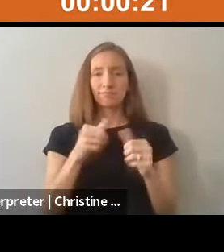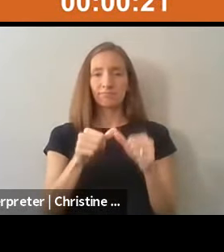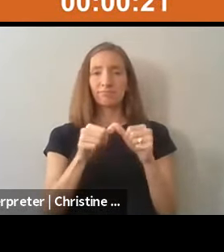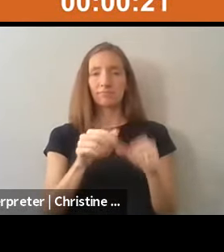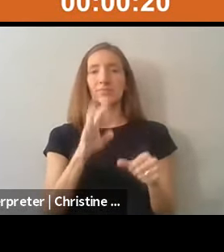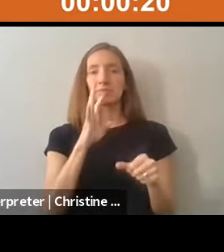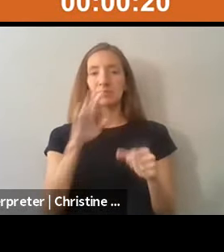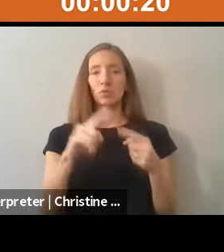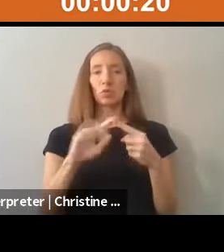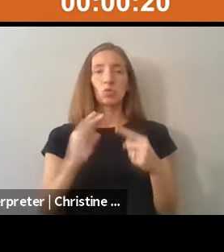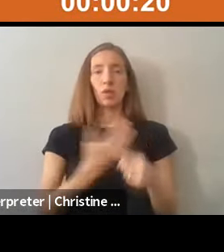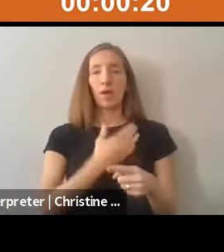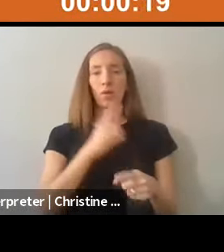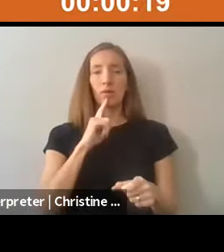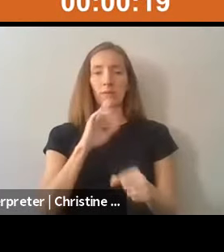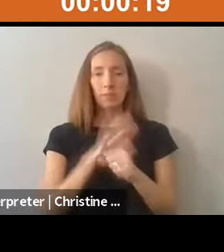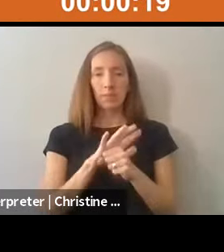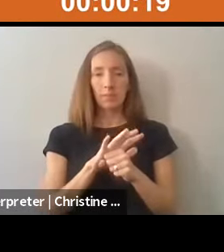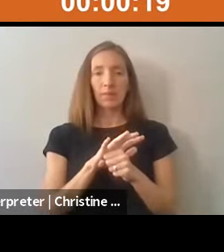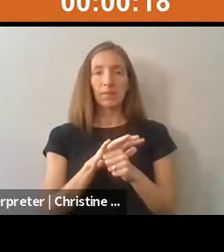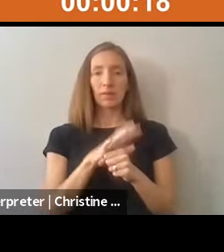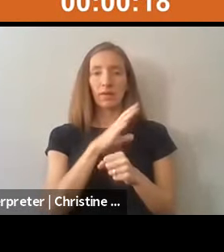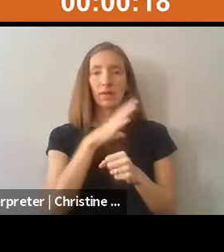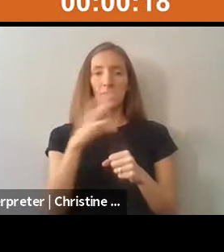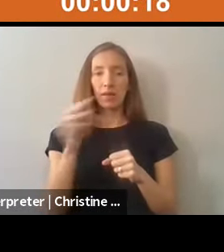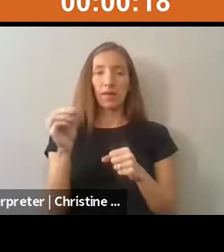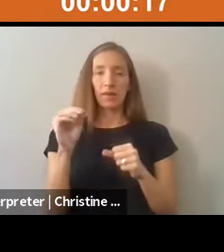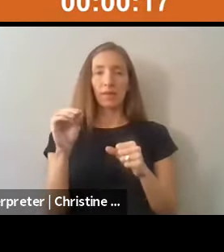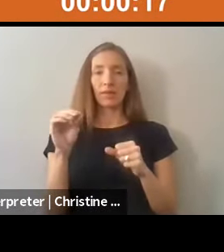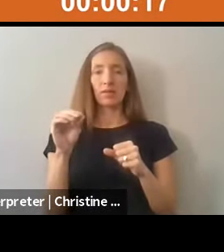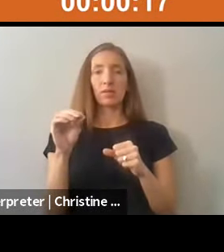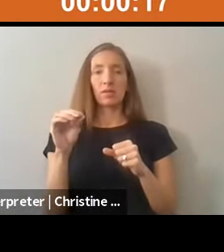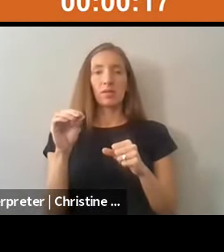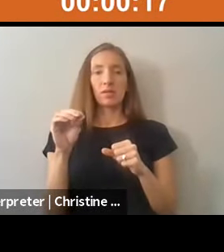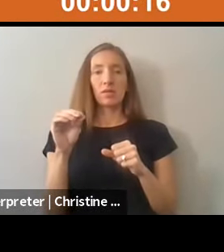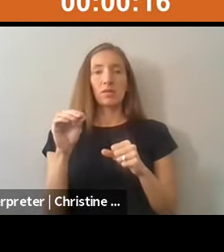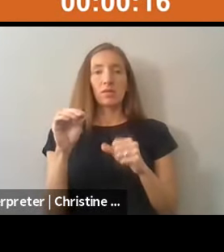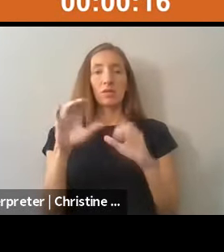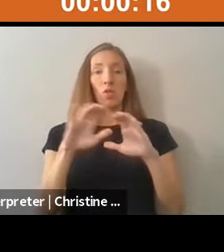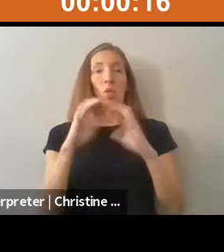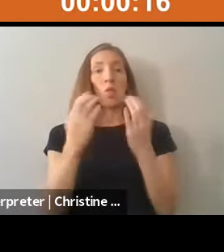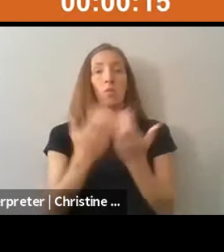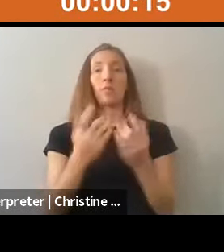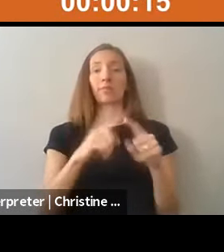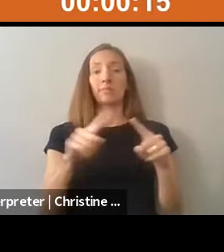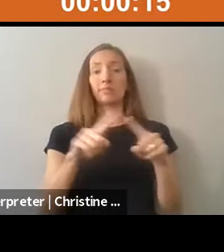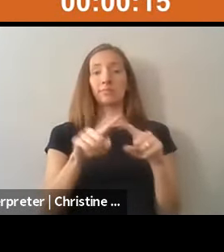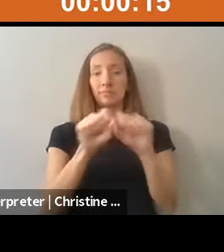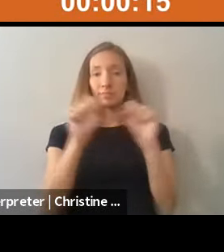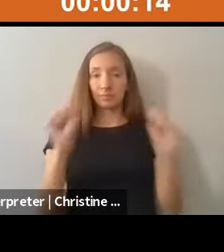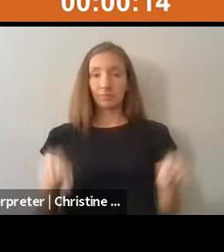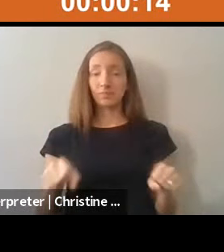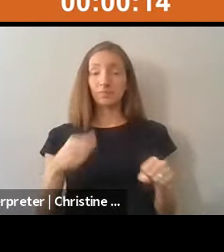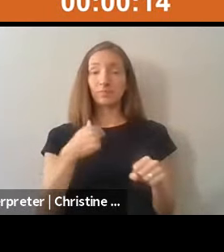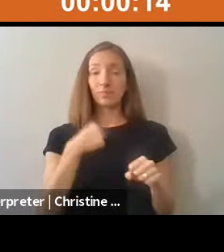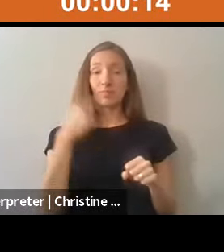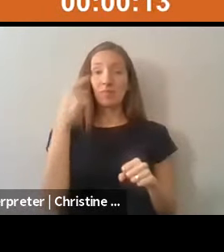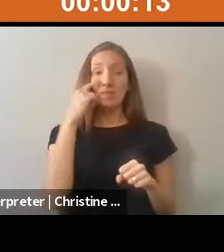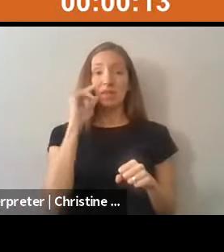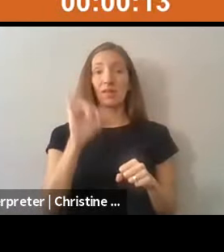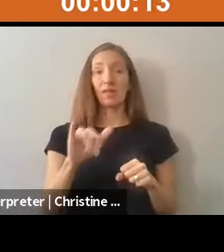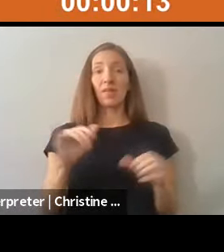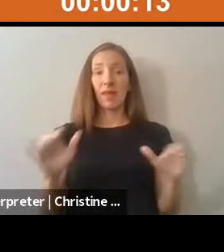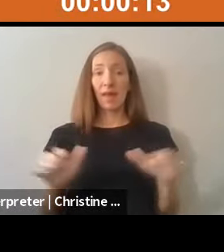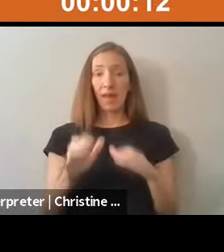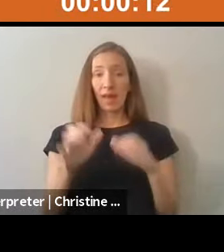system. And I think the Action Coalition process and the Spotlight Initiative, and we're proud to be part of the Action Coalition